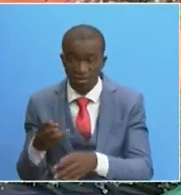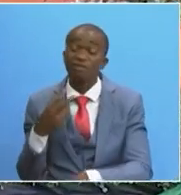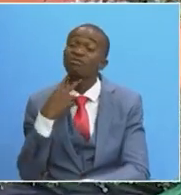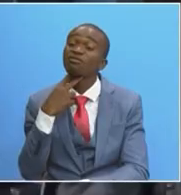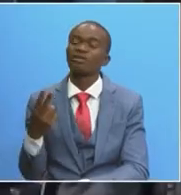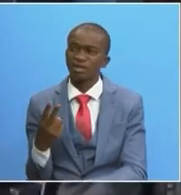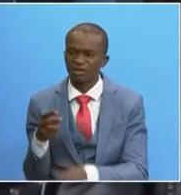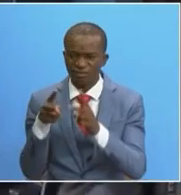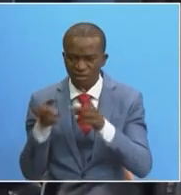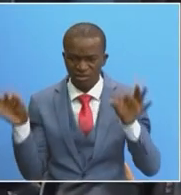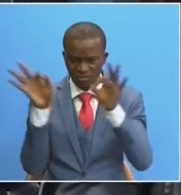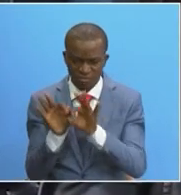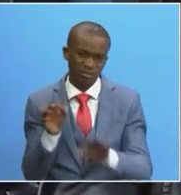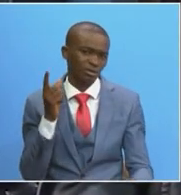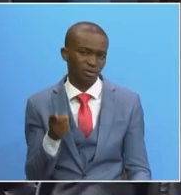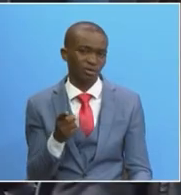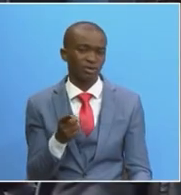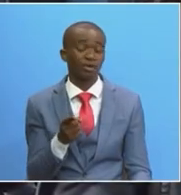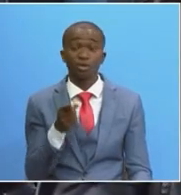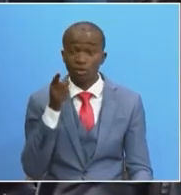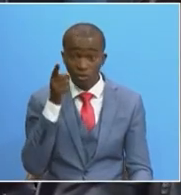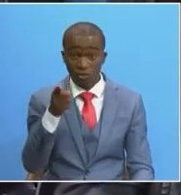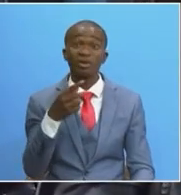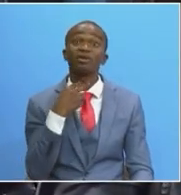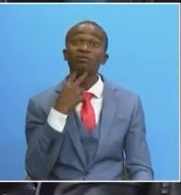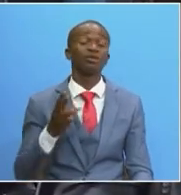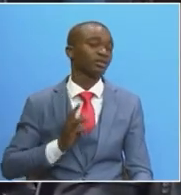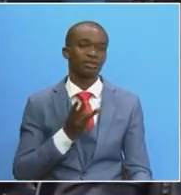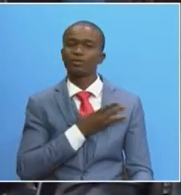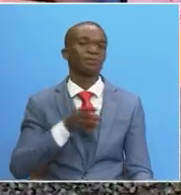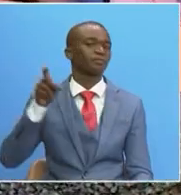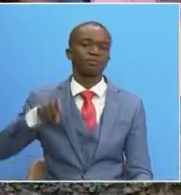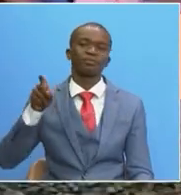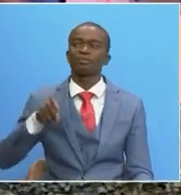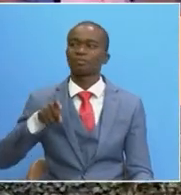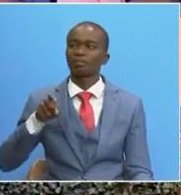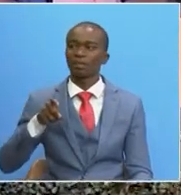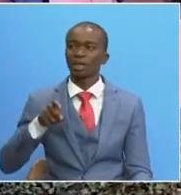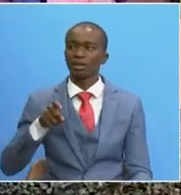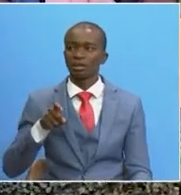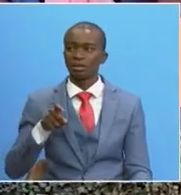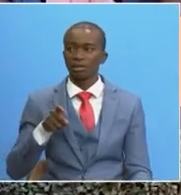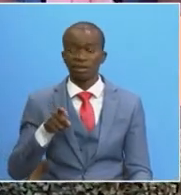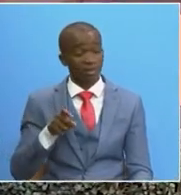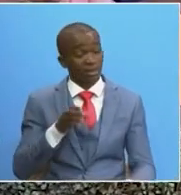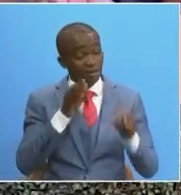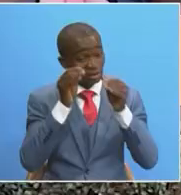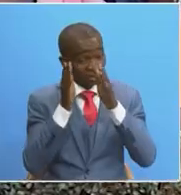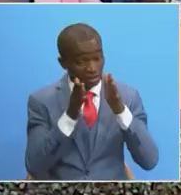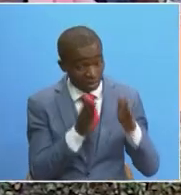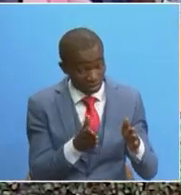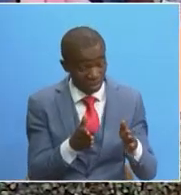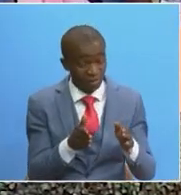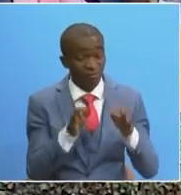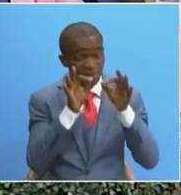voices. You are the voice that we need. Our school managers, the teacher is the